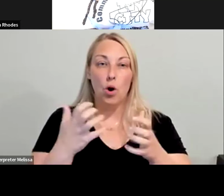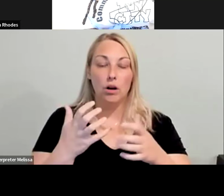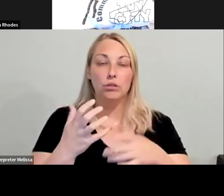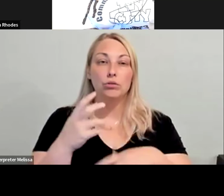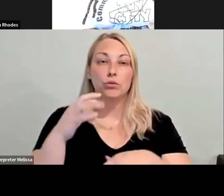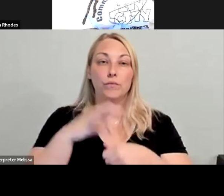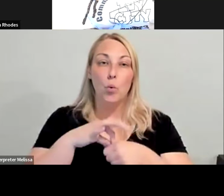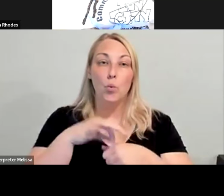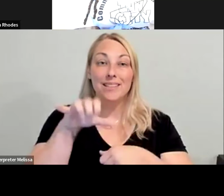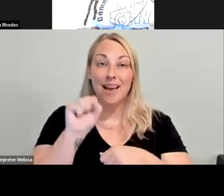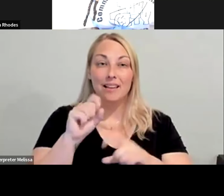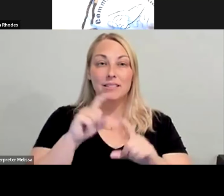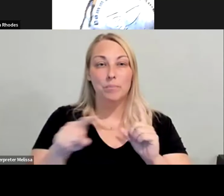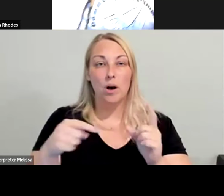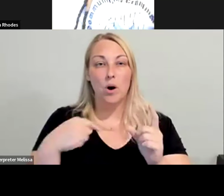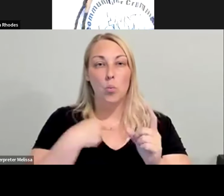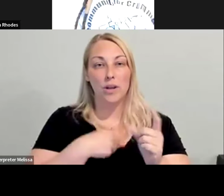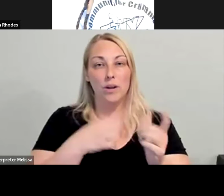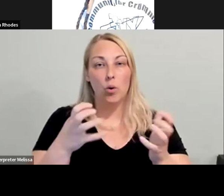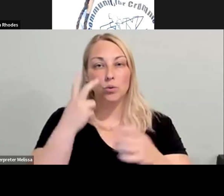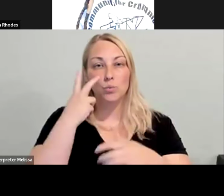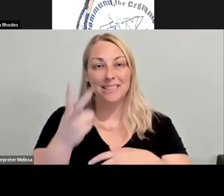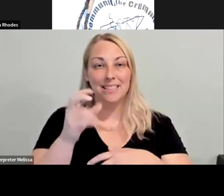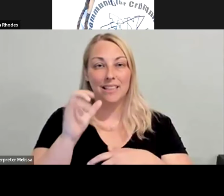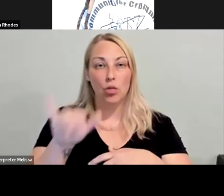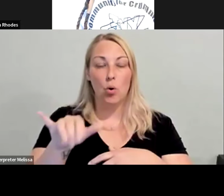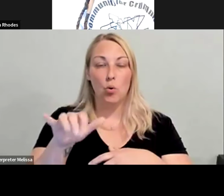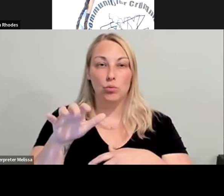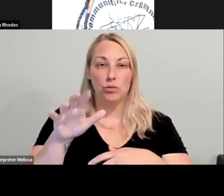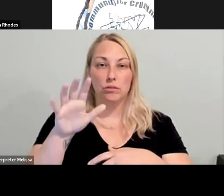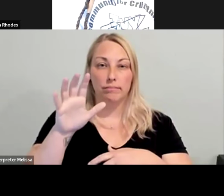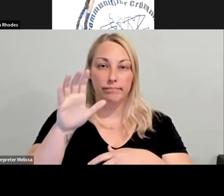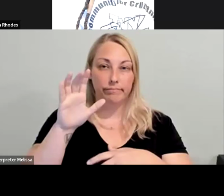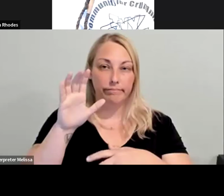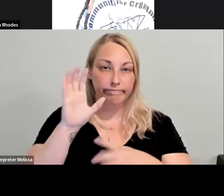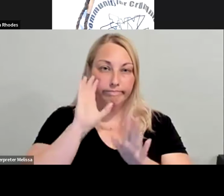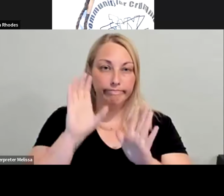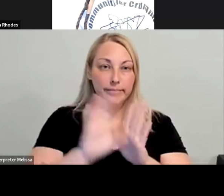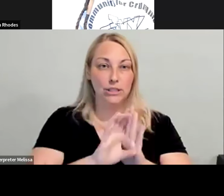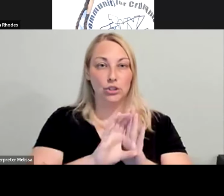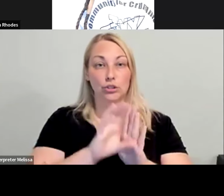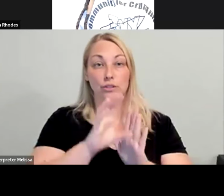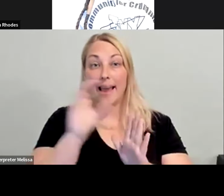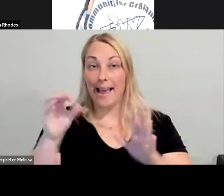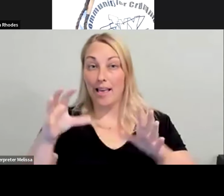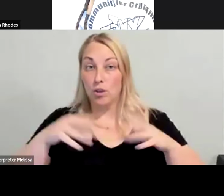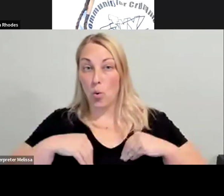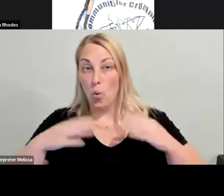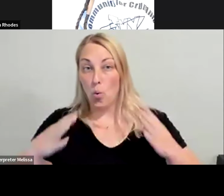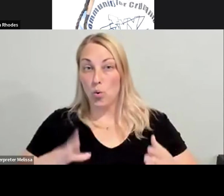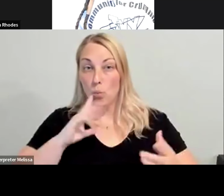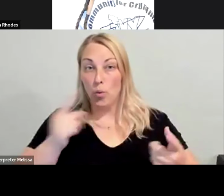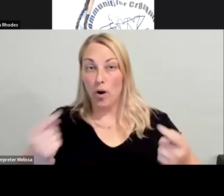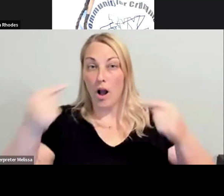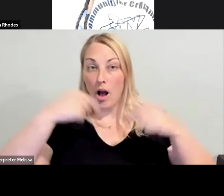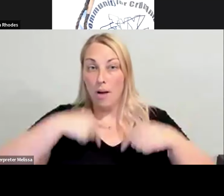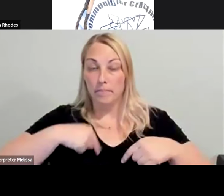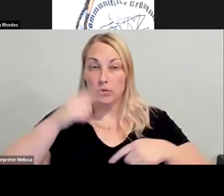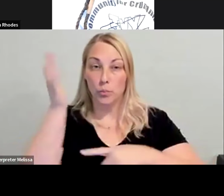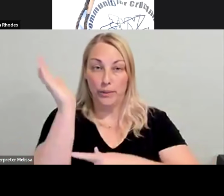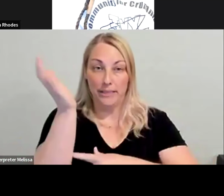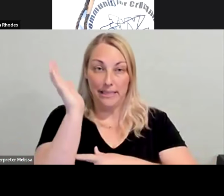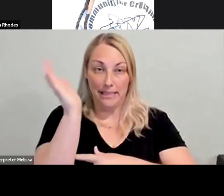we get to see those renderings and that the owner will come back to present to us